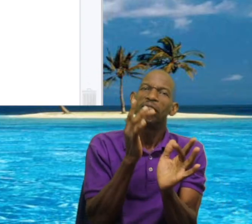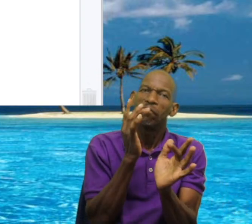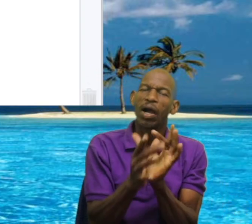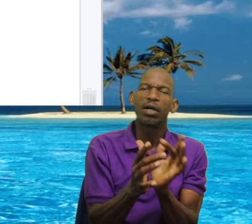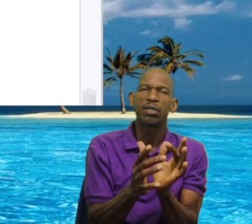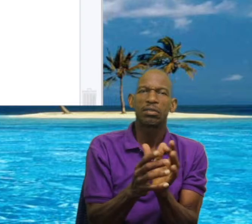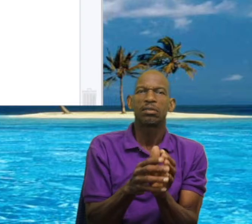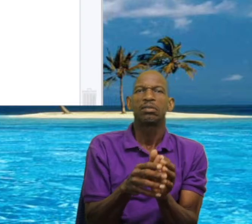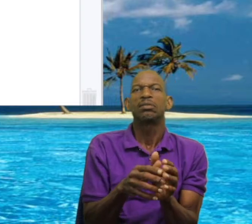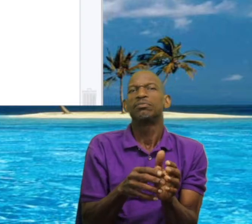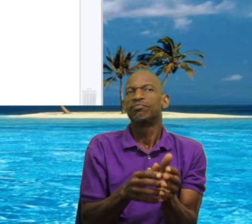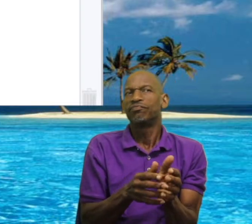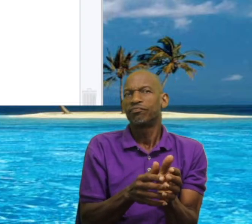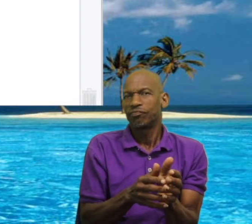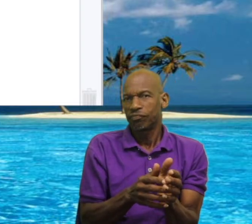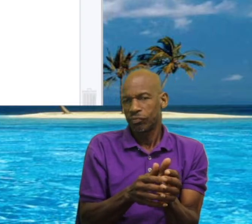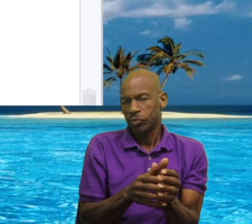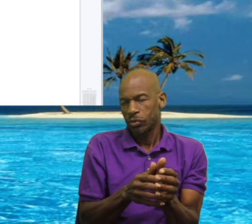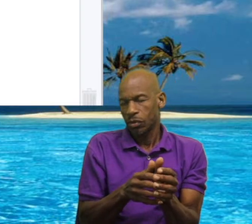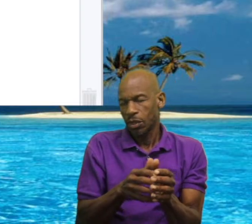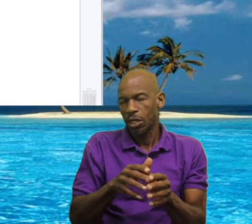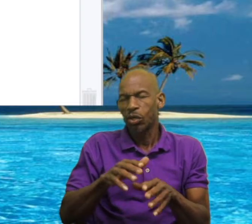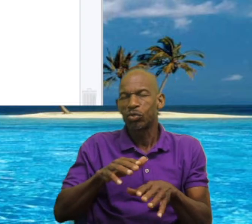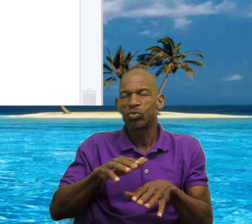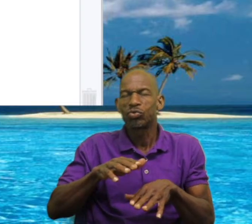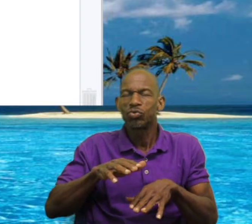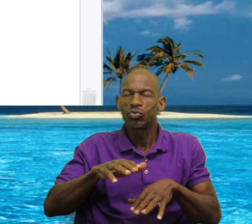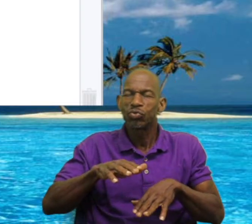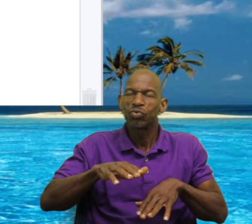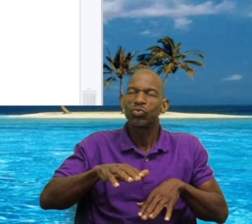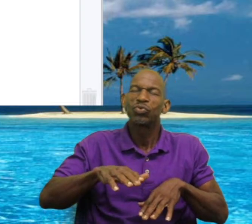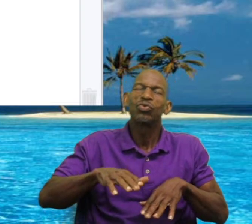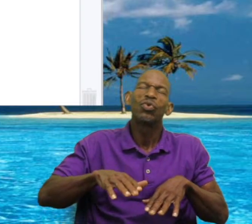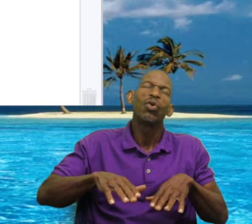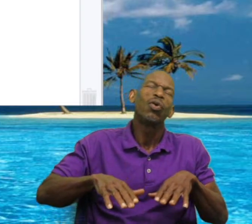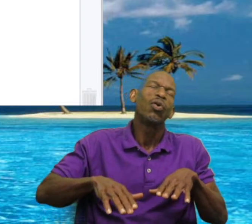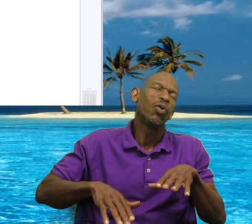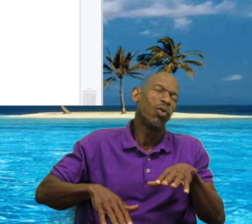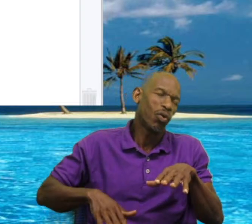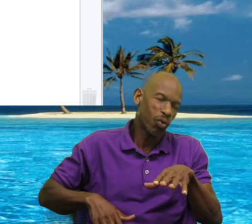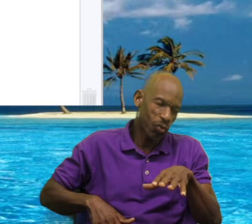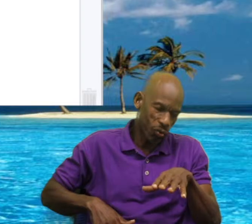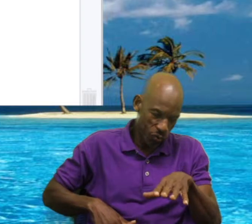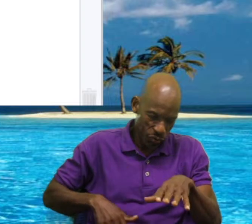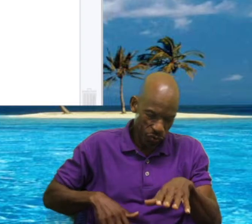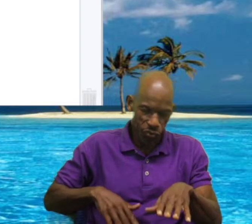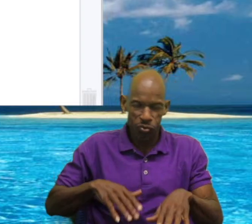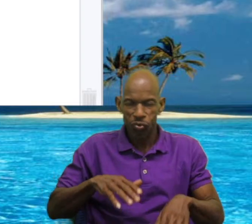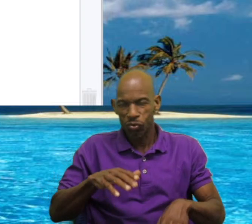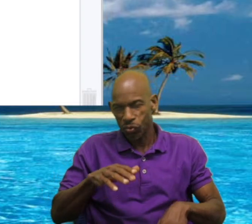internet. Okay? Anybody have any questions before we finish?